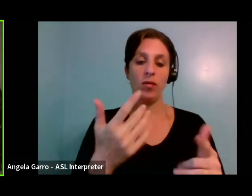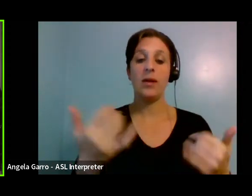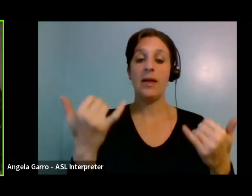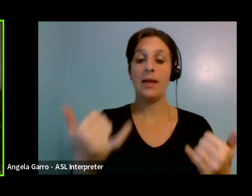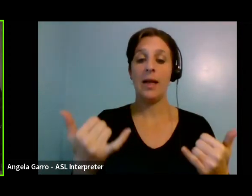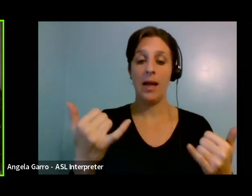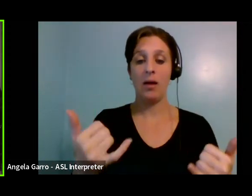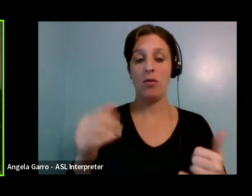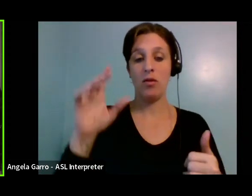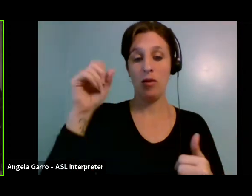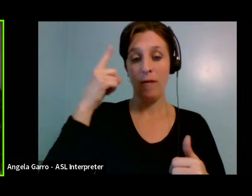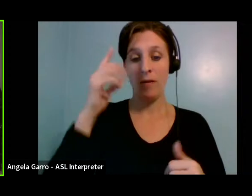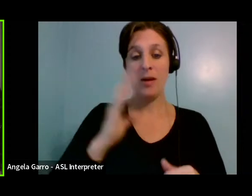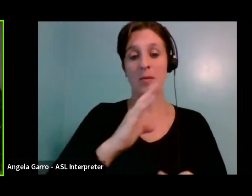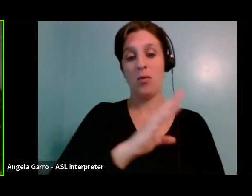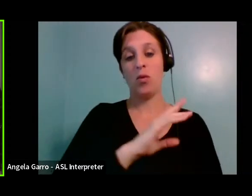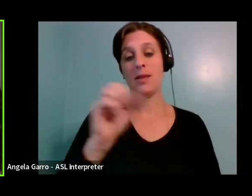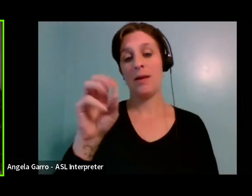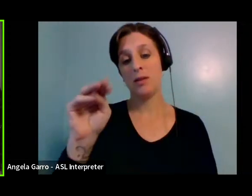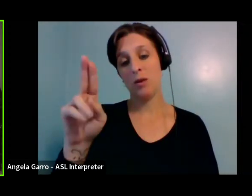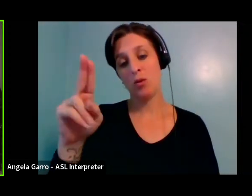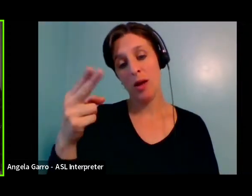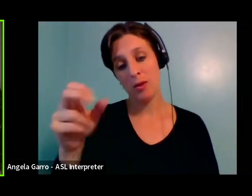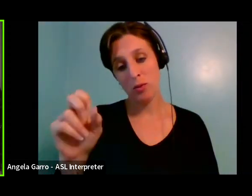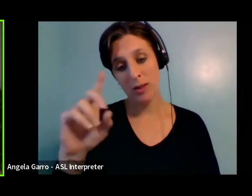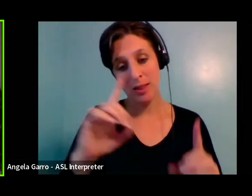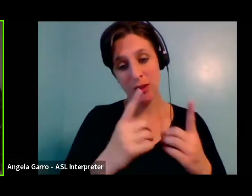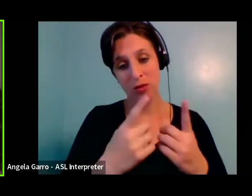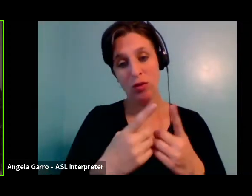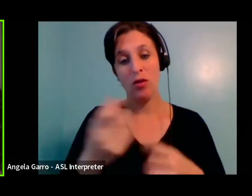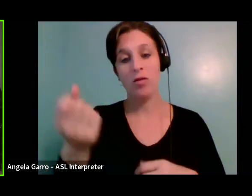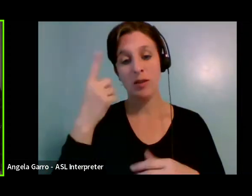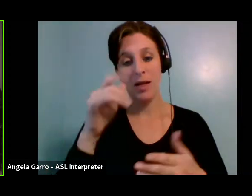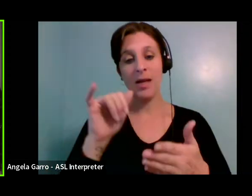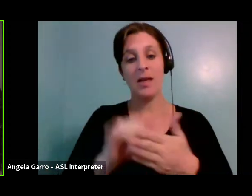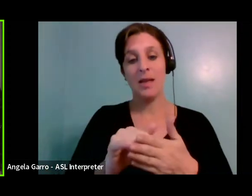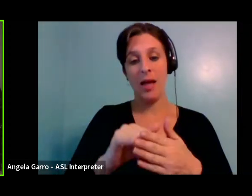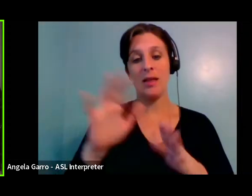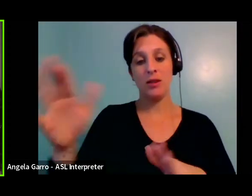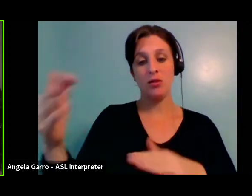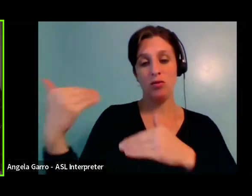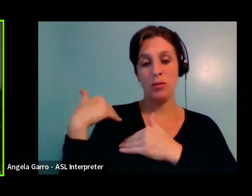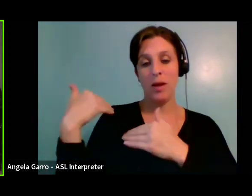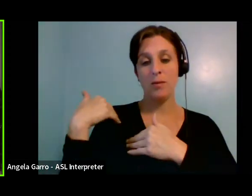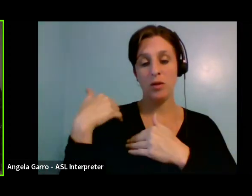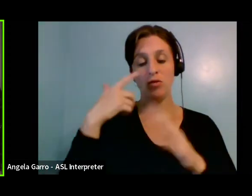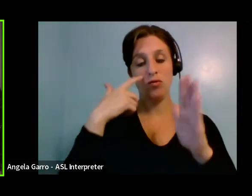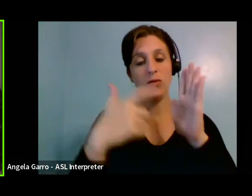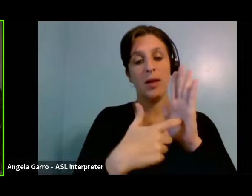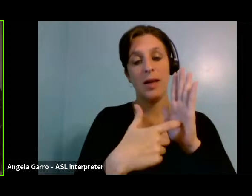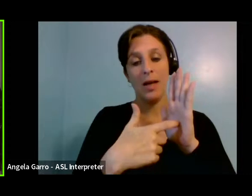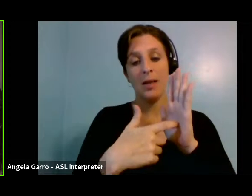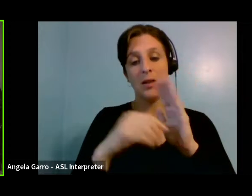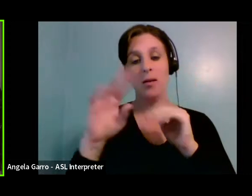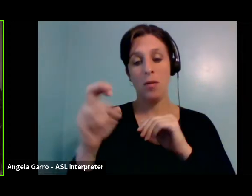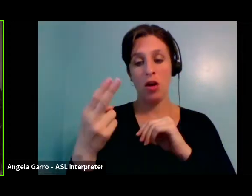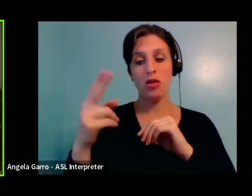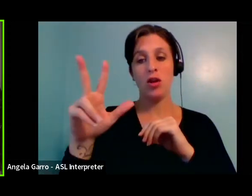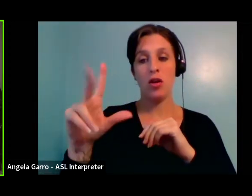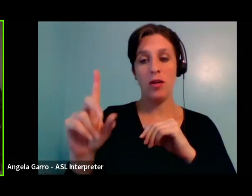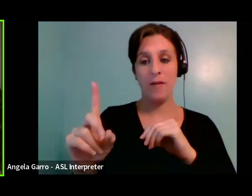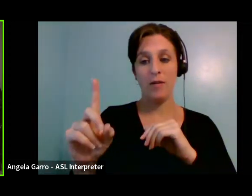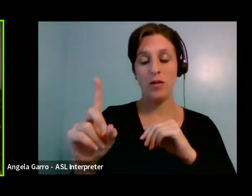San Mateo Union High School District. Understand its responsibility to recognize March